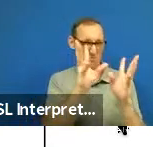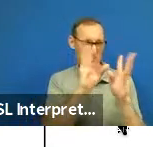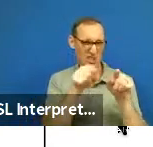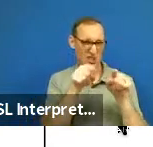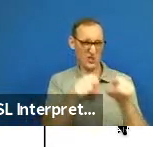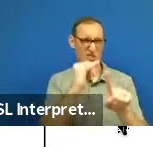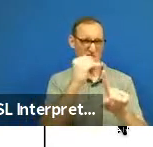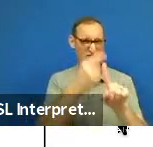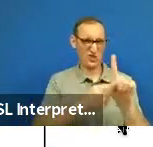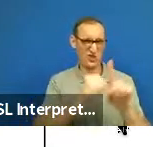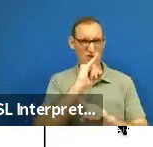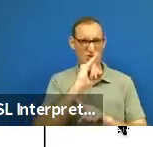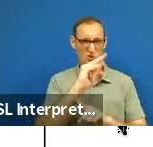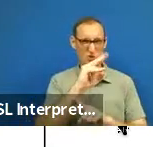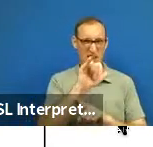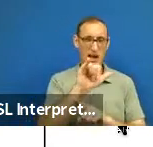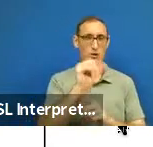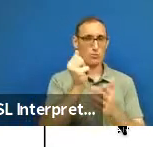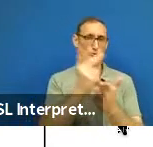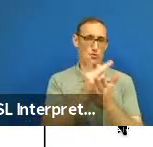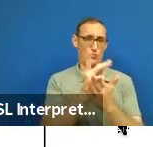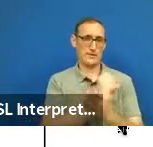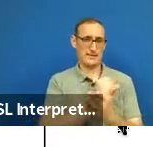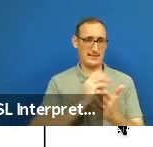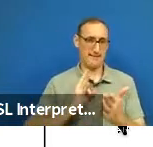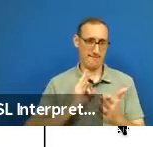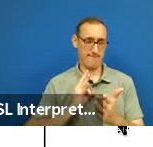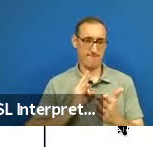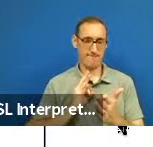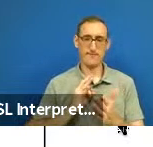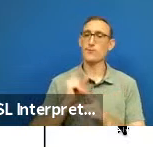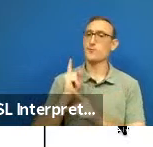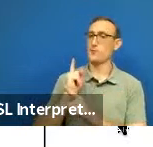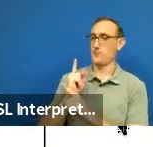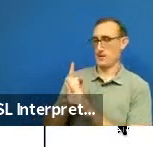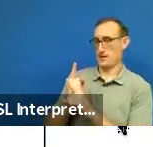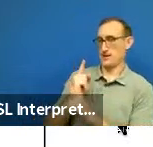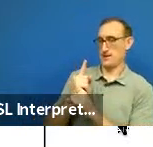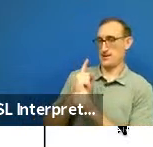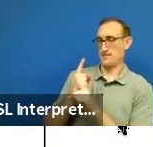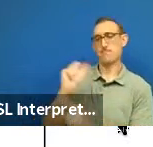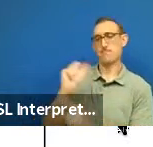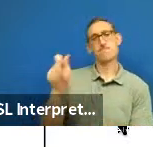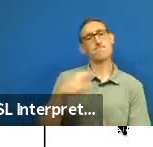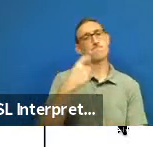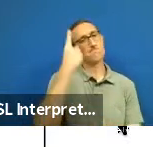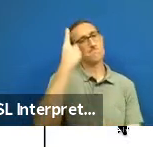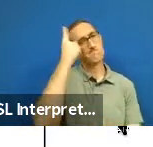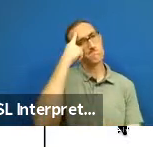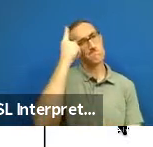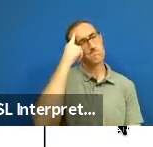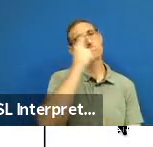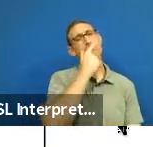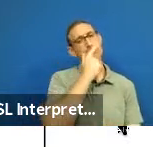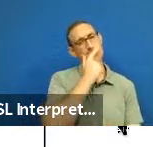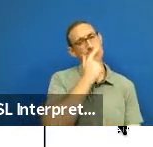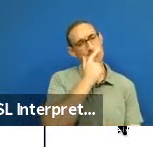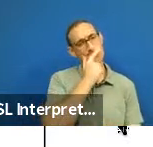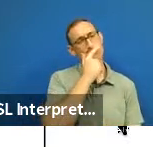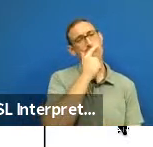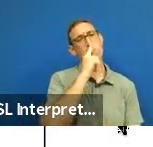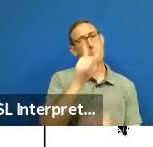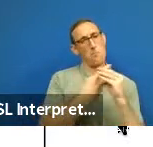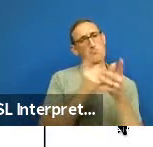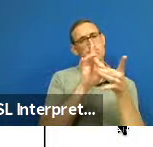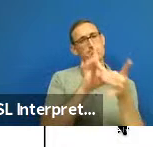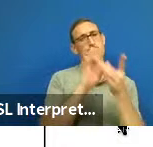list. That's correct. So that brings another thought relative to the calendar, and that was I